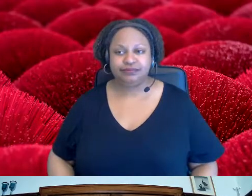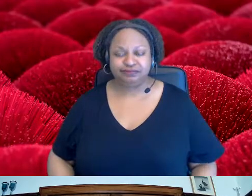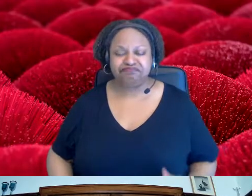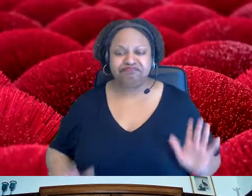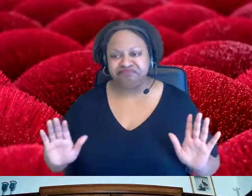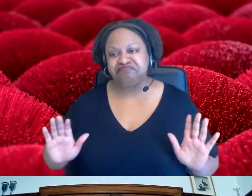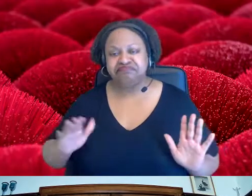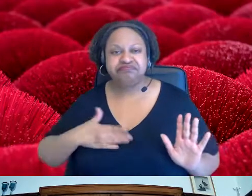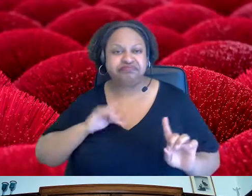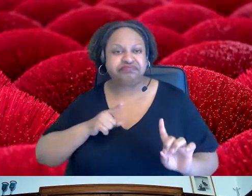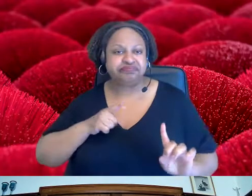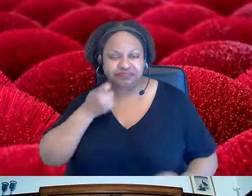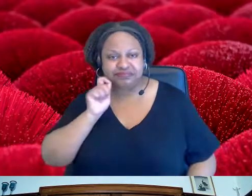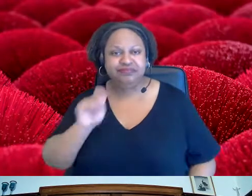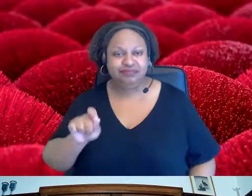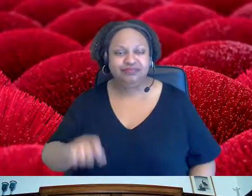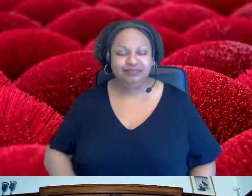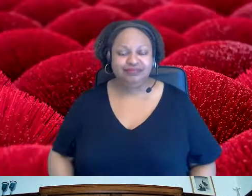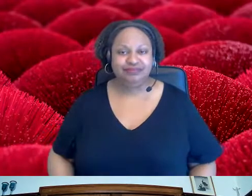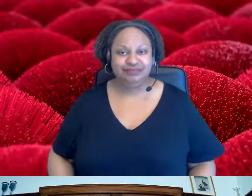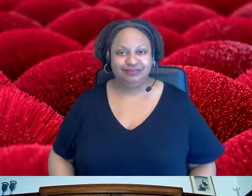that's what I wanted to say on that question.